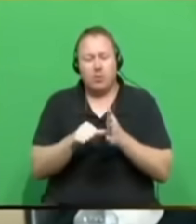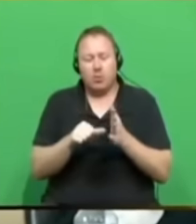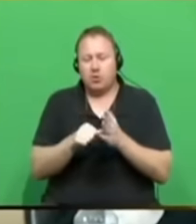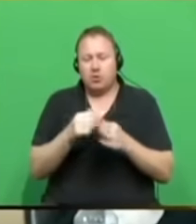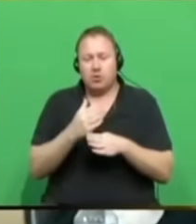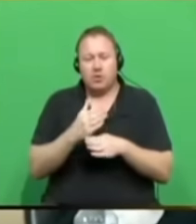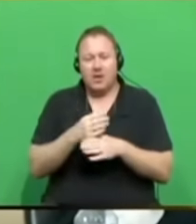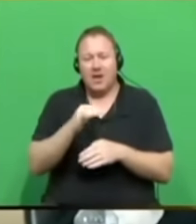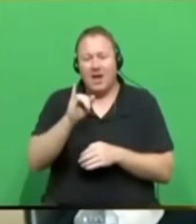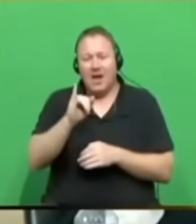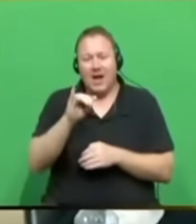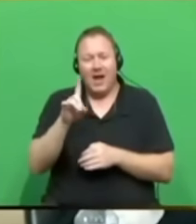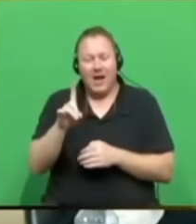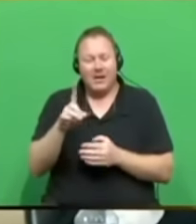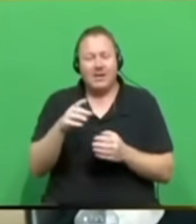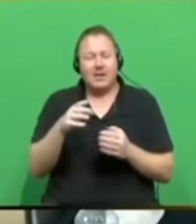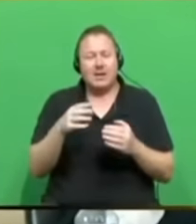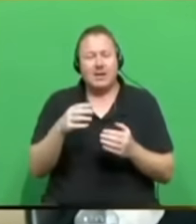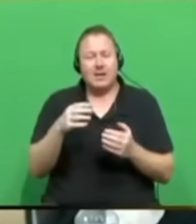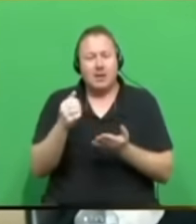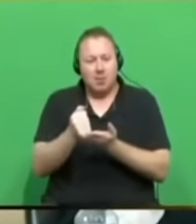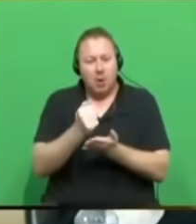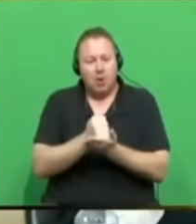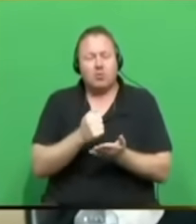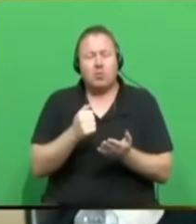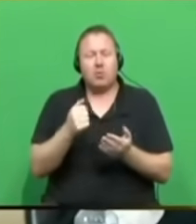provision of ID, passports,